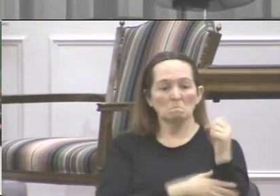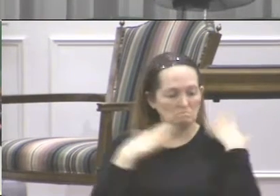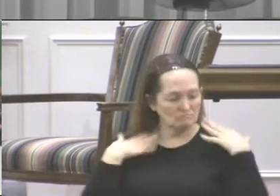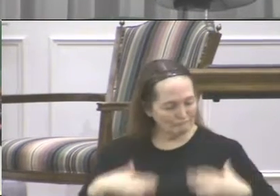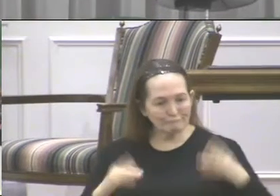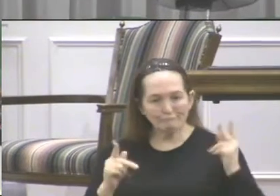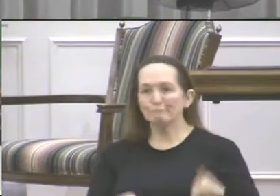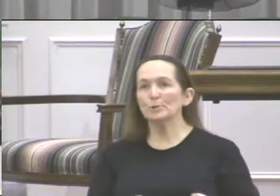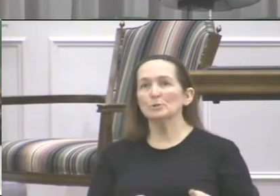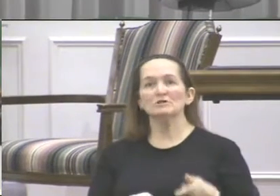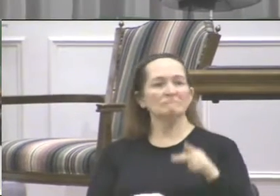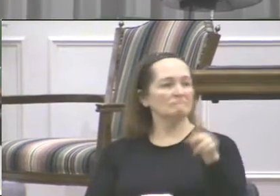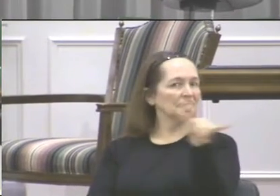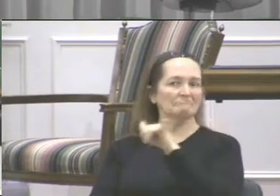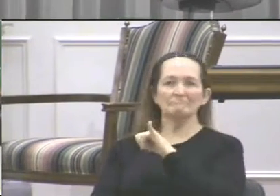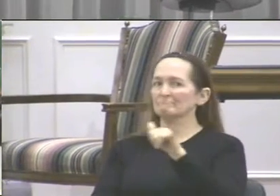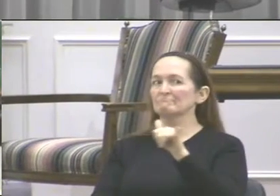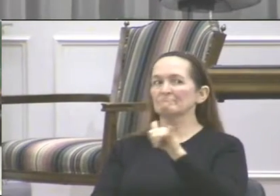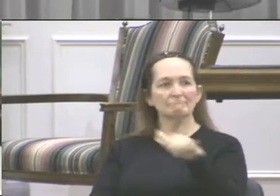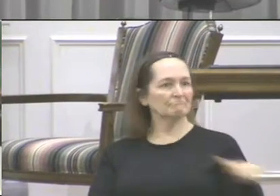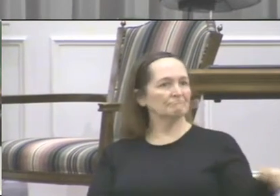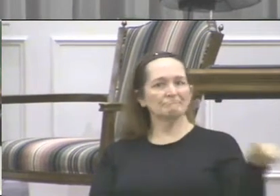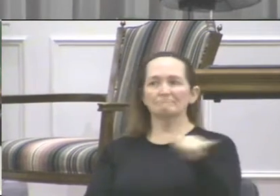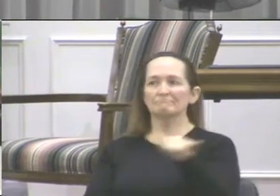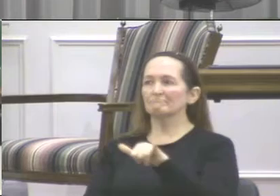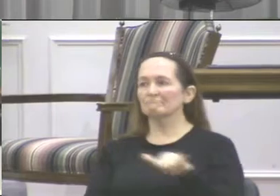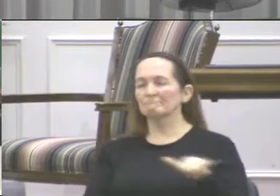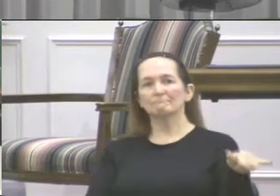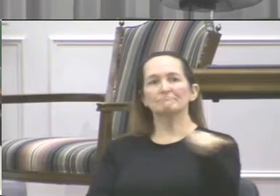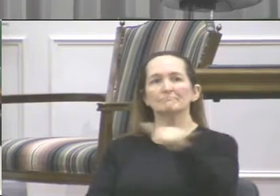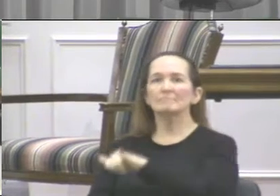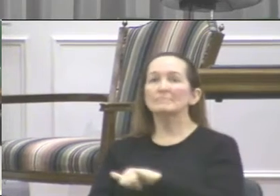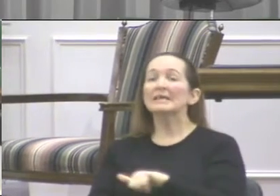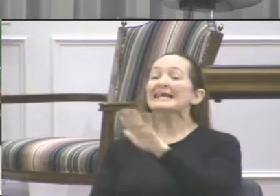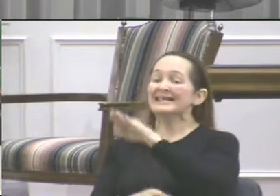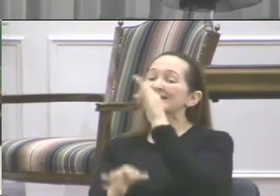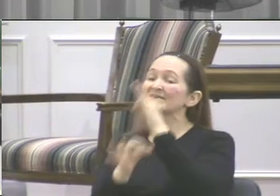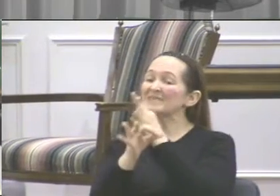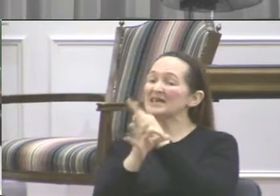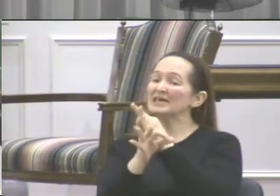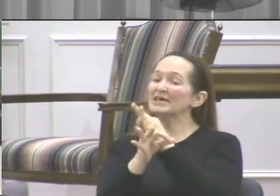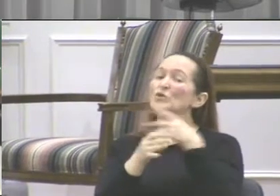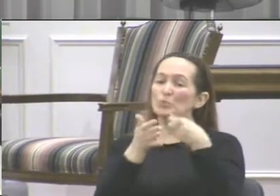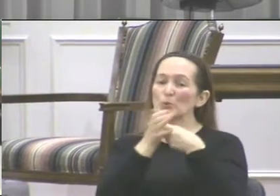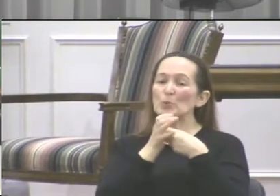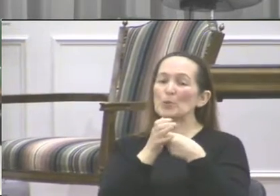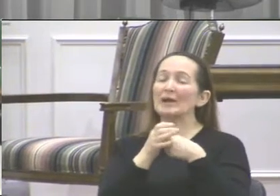His faith required some testing before it became rock solid.